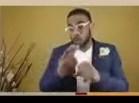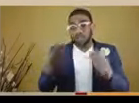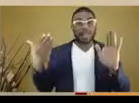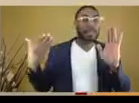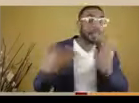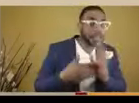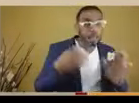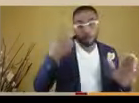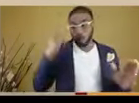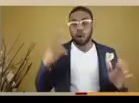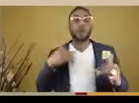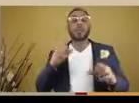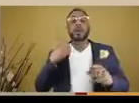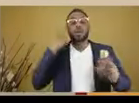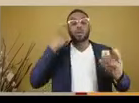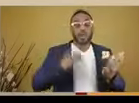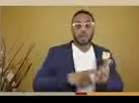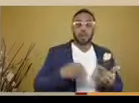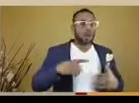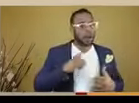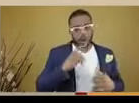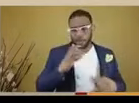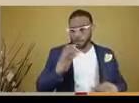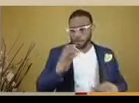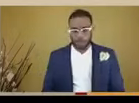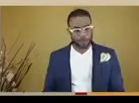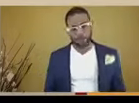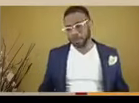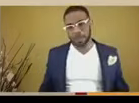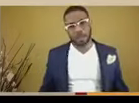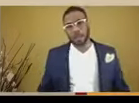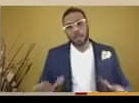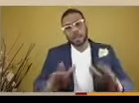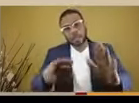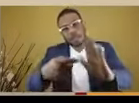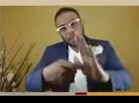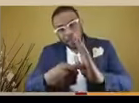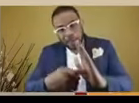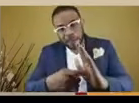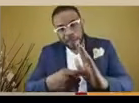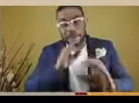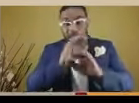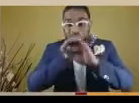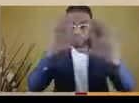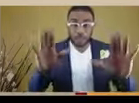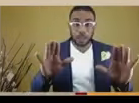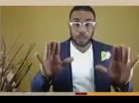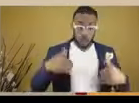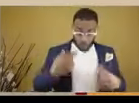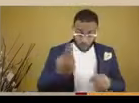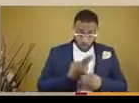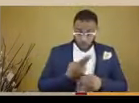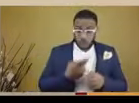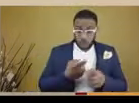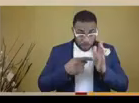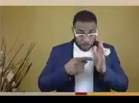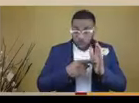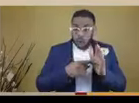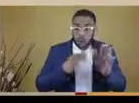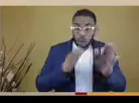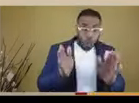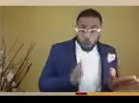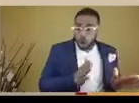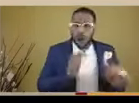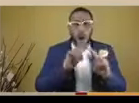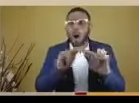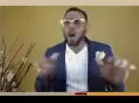And we must realize that we are the power. The mandate is clear. We use demonstration, organizing, all of